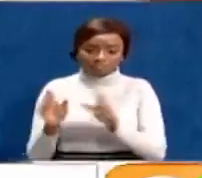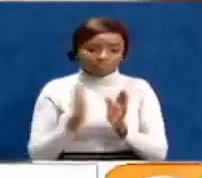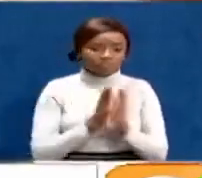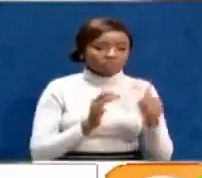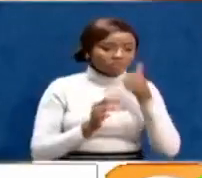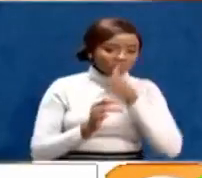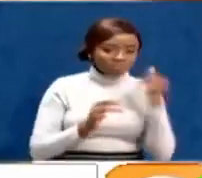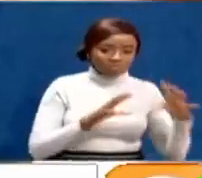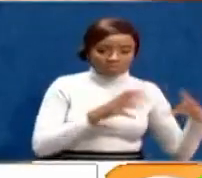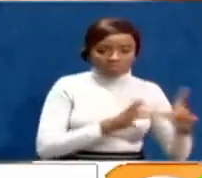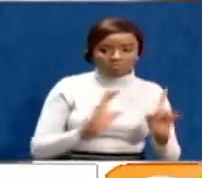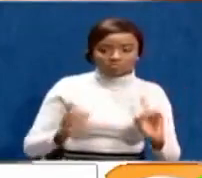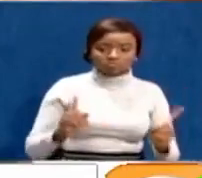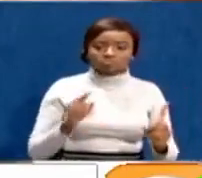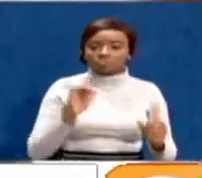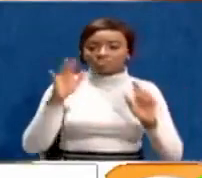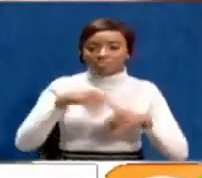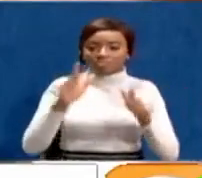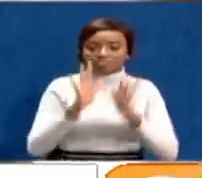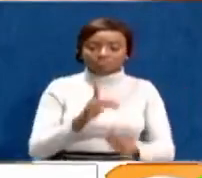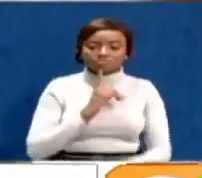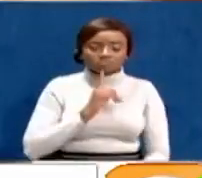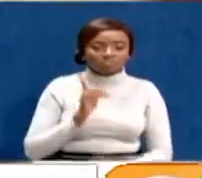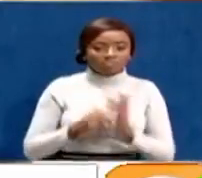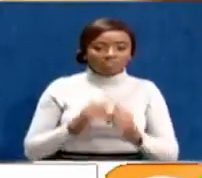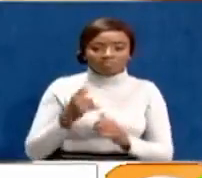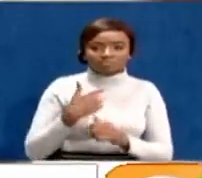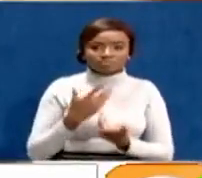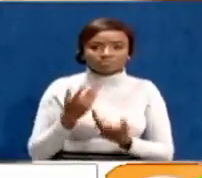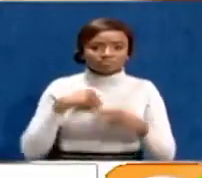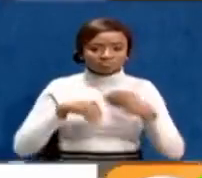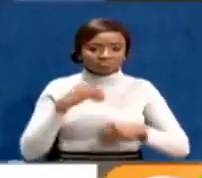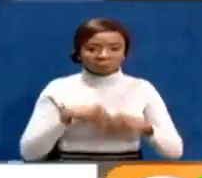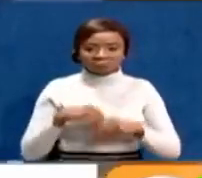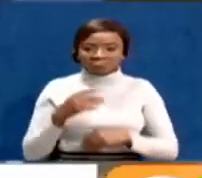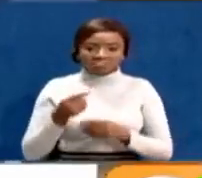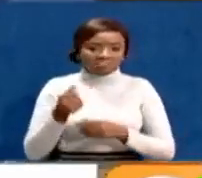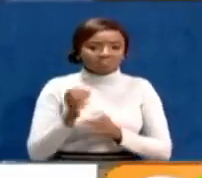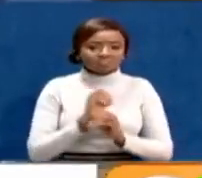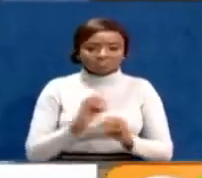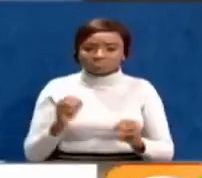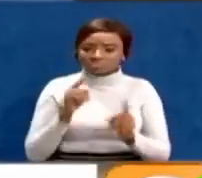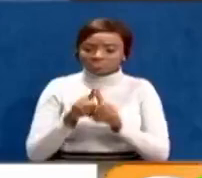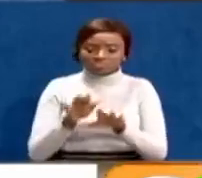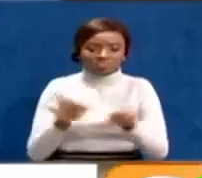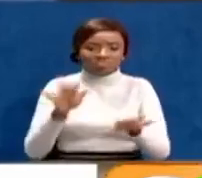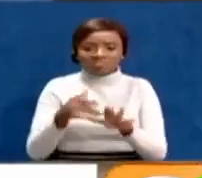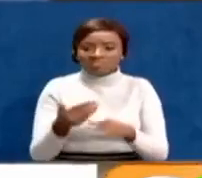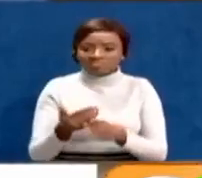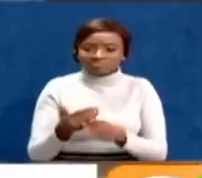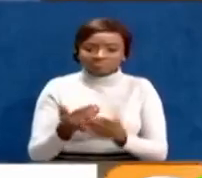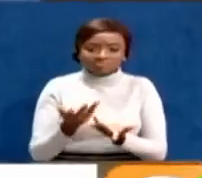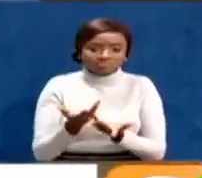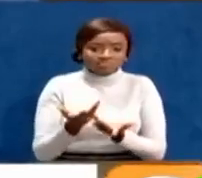Kenya Sugarcane Growers Association, the farmers accuse Crossley Holdings of allegedly defrauding the miller of its prime land. The farmers claim the